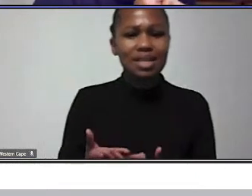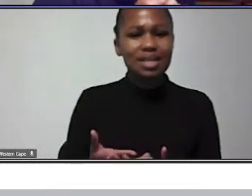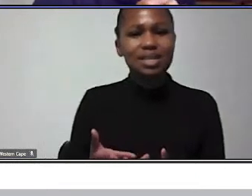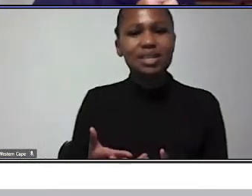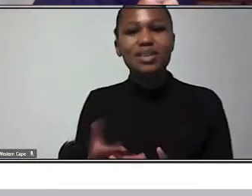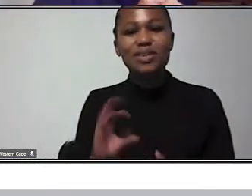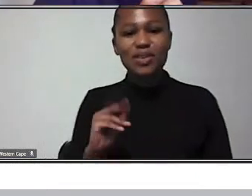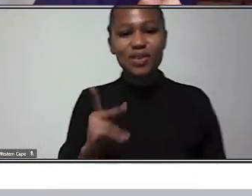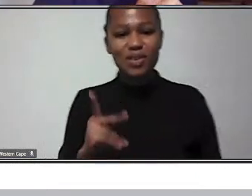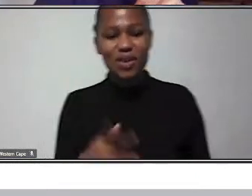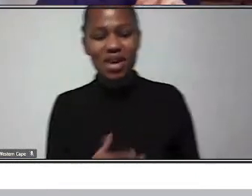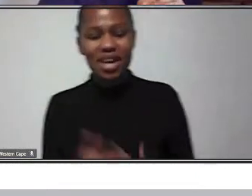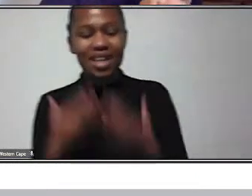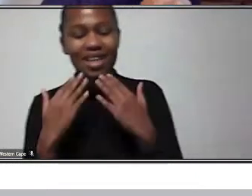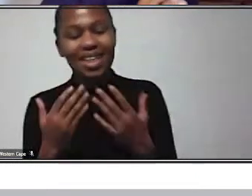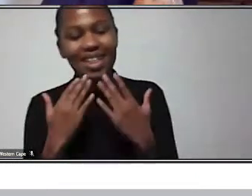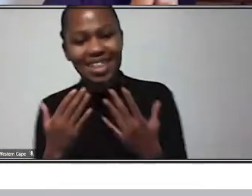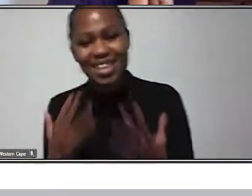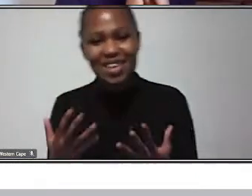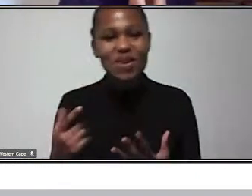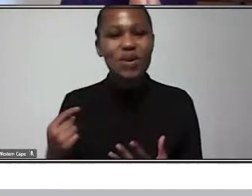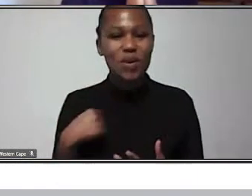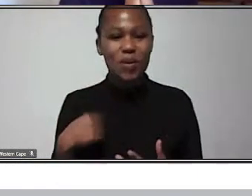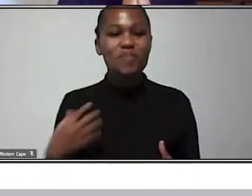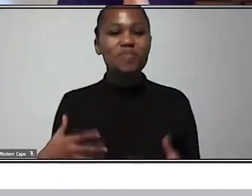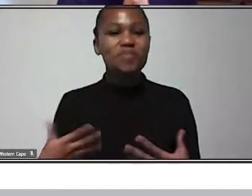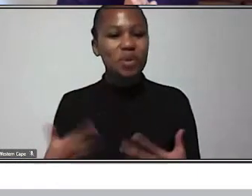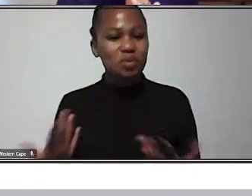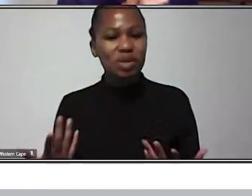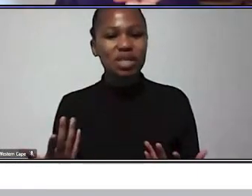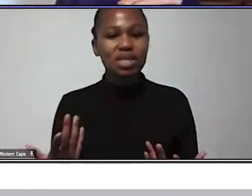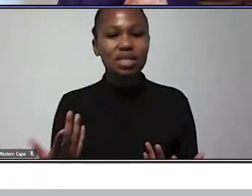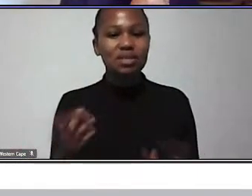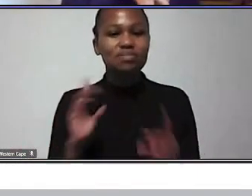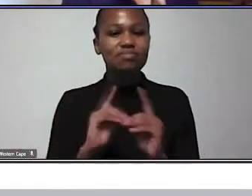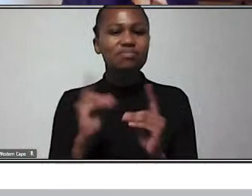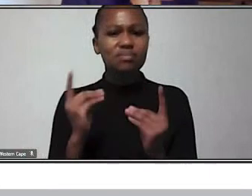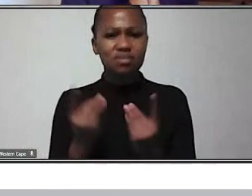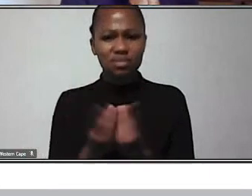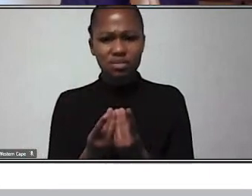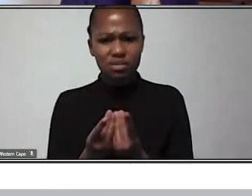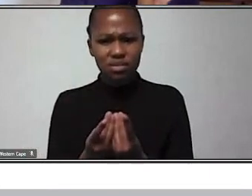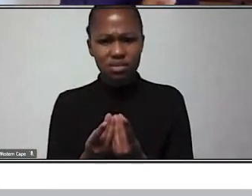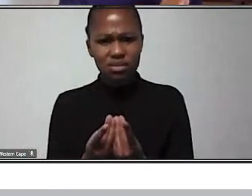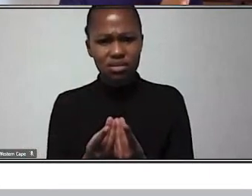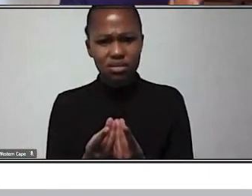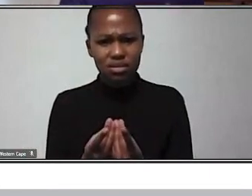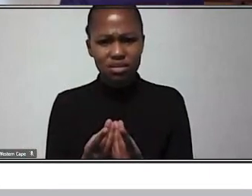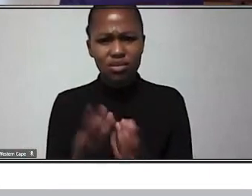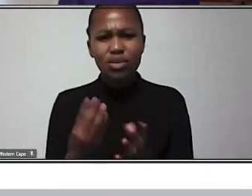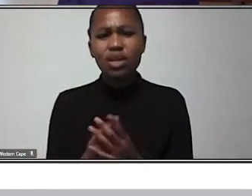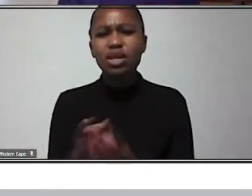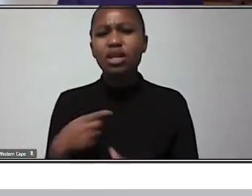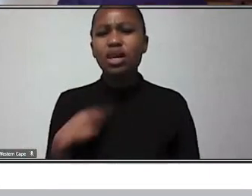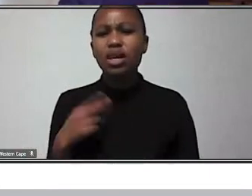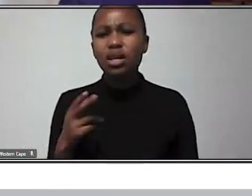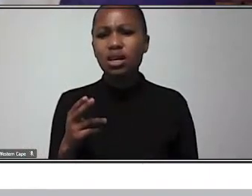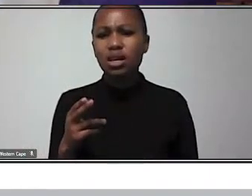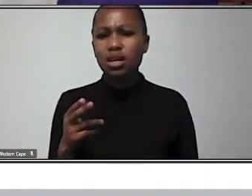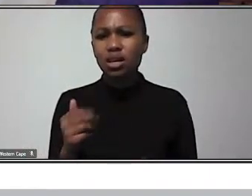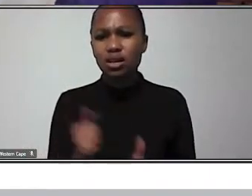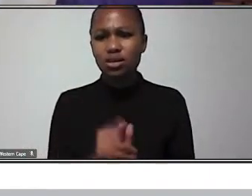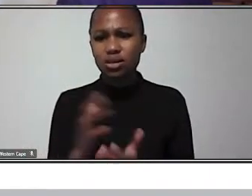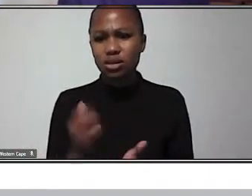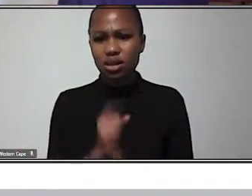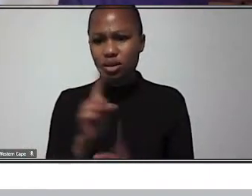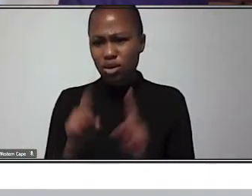Okay, thank you. I appreciate and really value the interdepartmental accountability. With that, I'd also like to take a question from